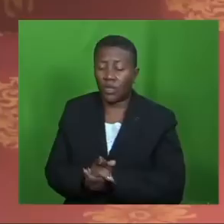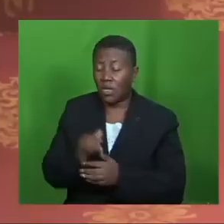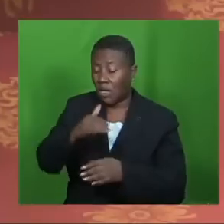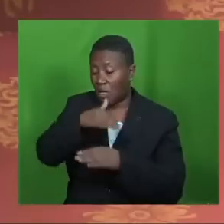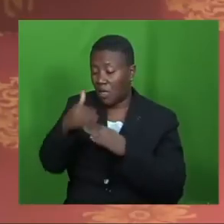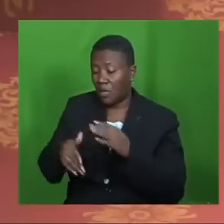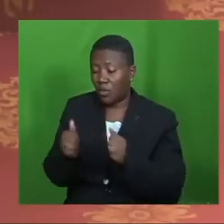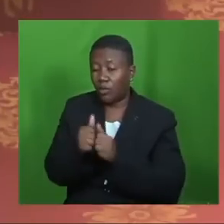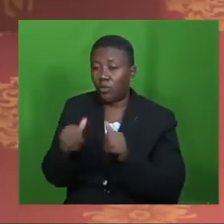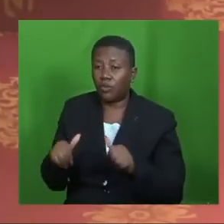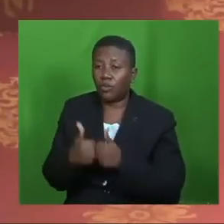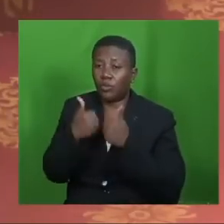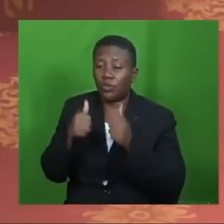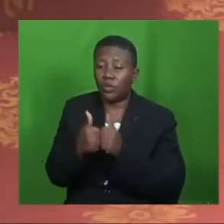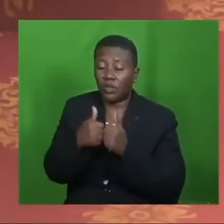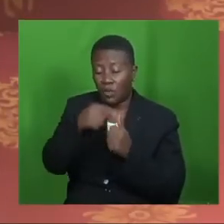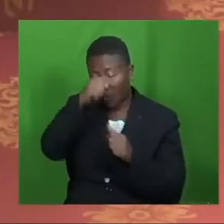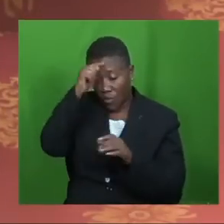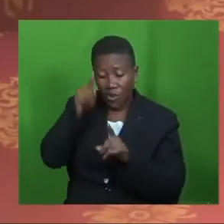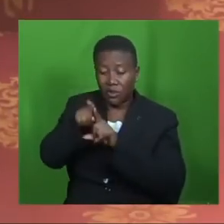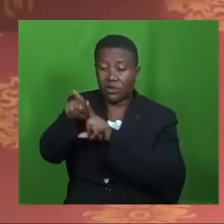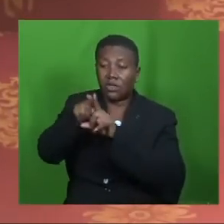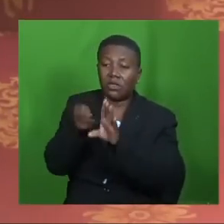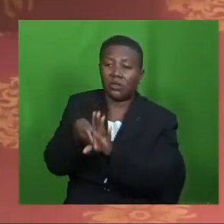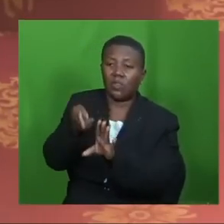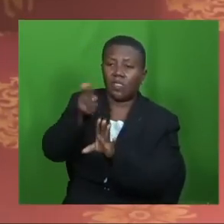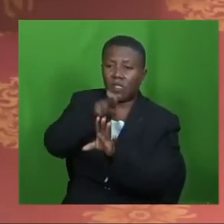the Black Stars bowed out of the competition as